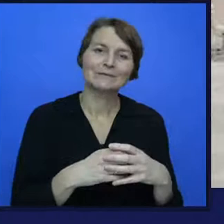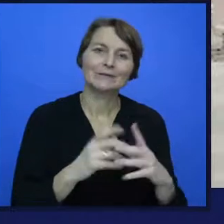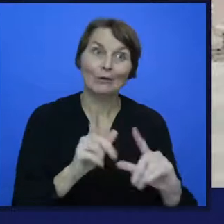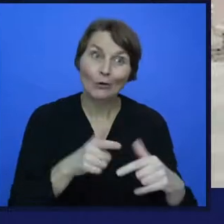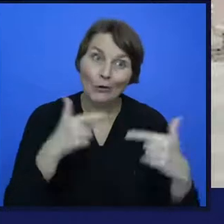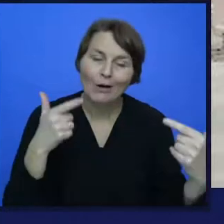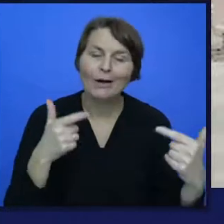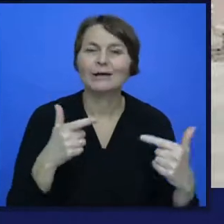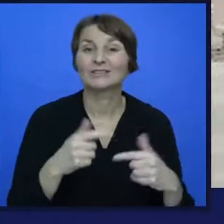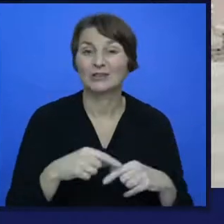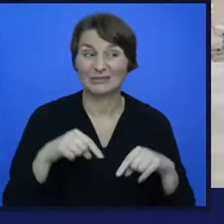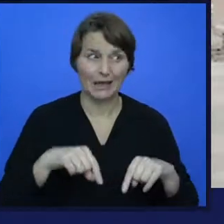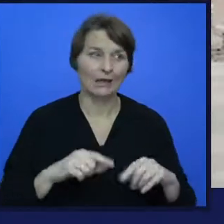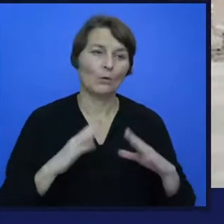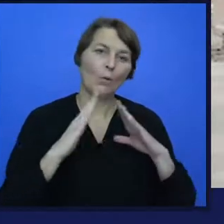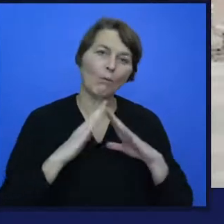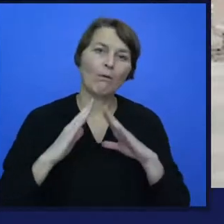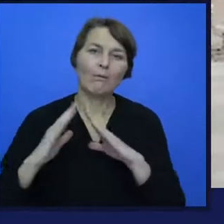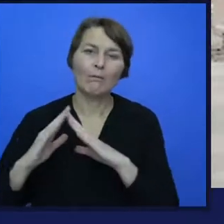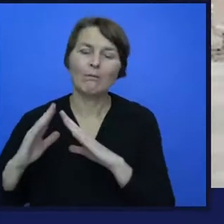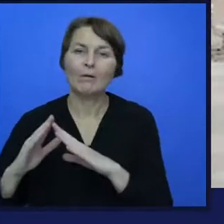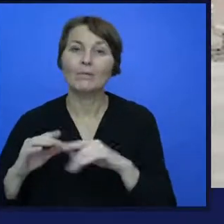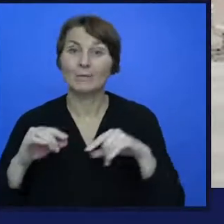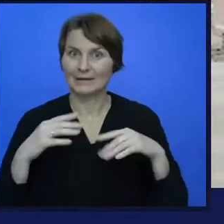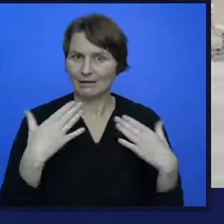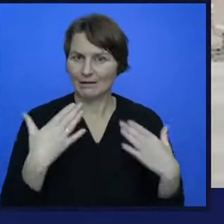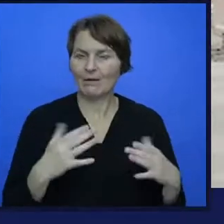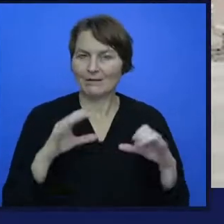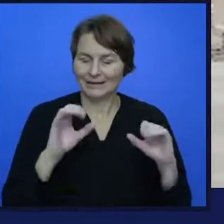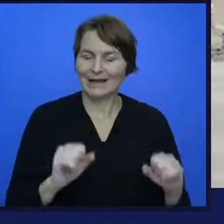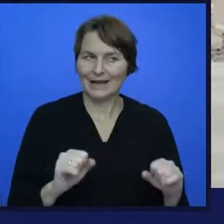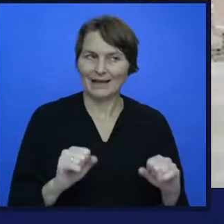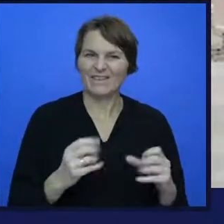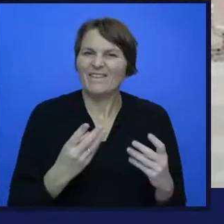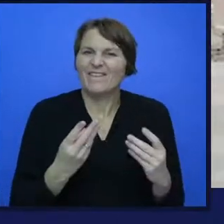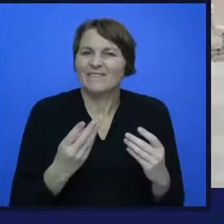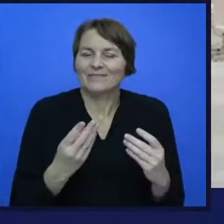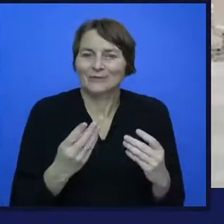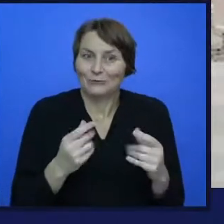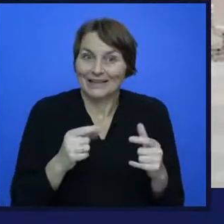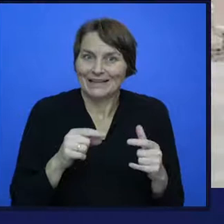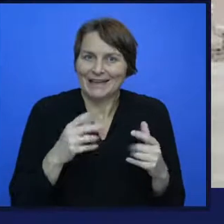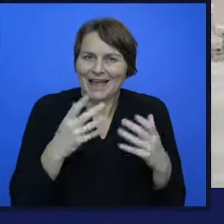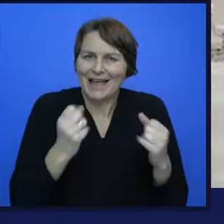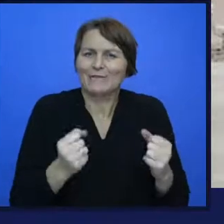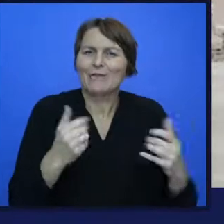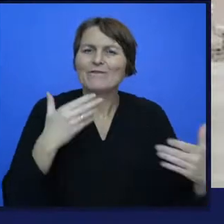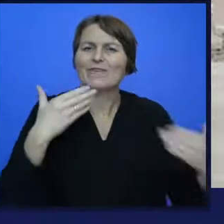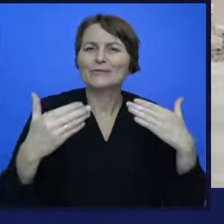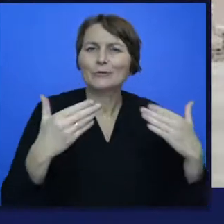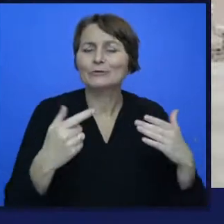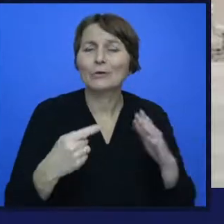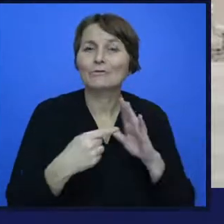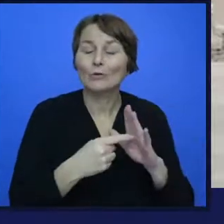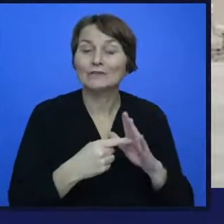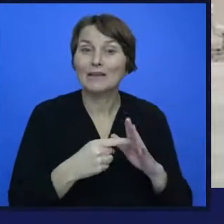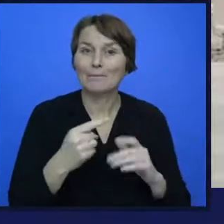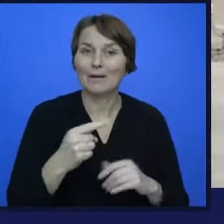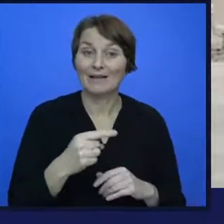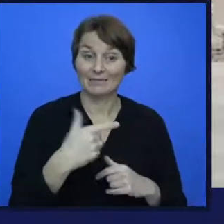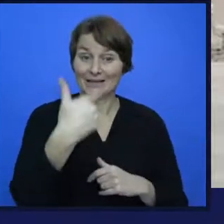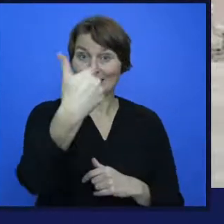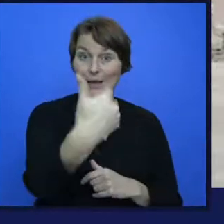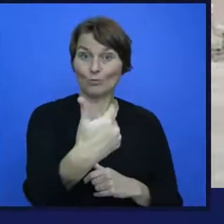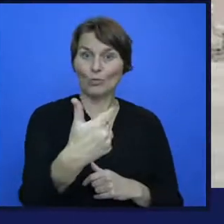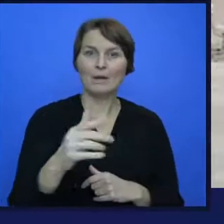of extended reality allows you to actually get that physical sense of presence. So if I sort of move my hand sharply at the camera,